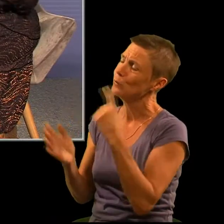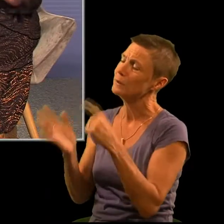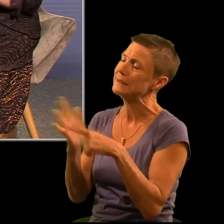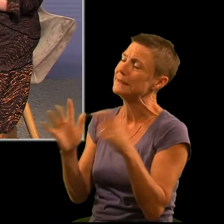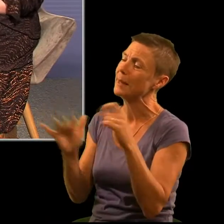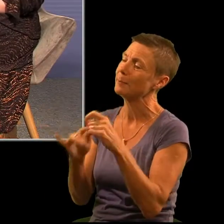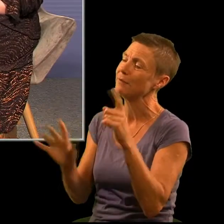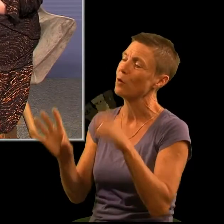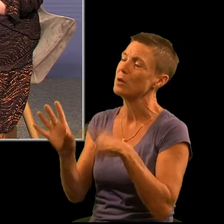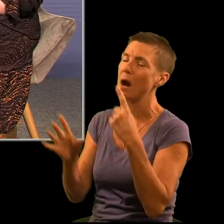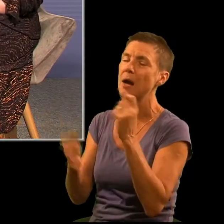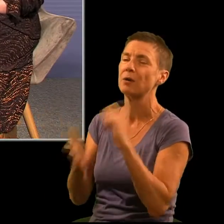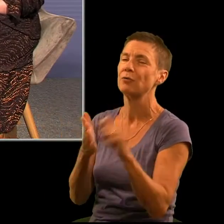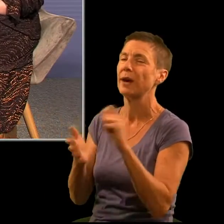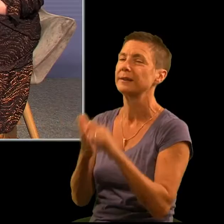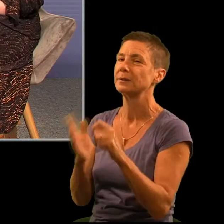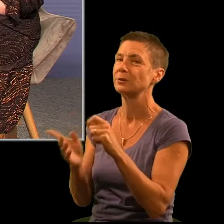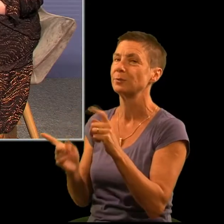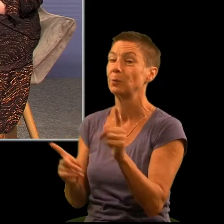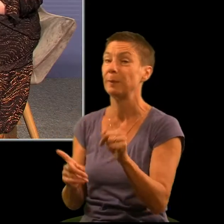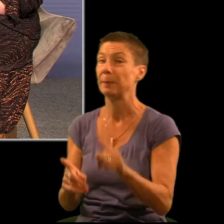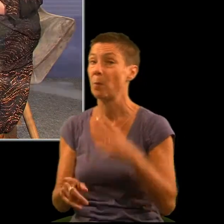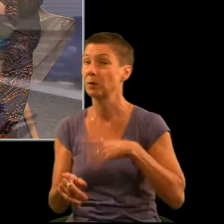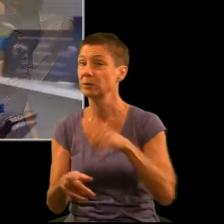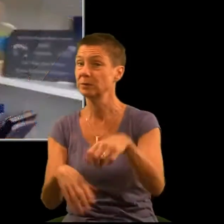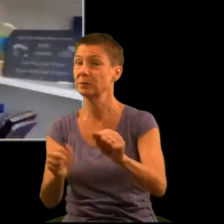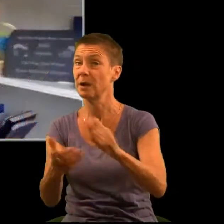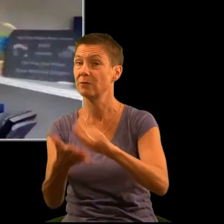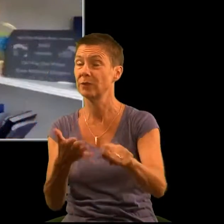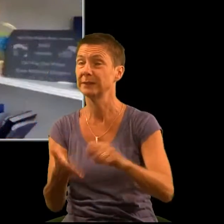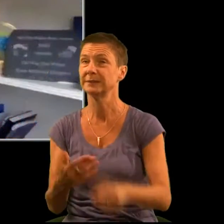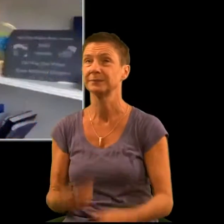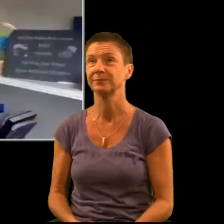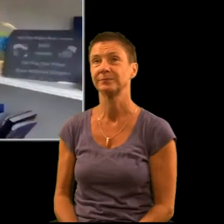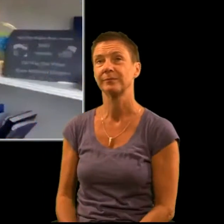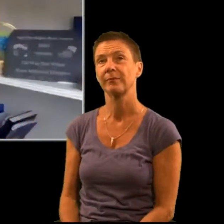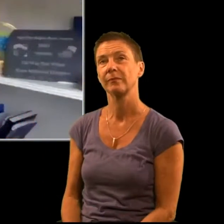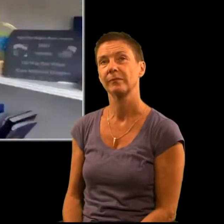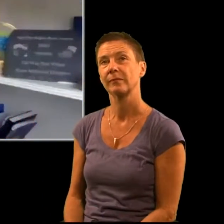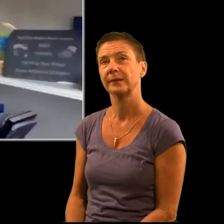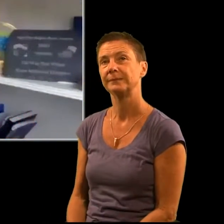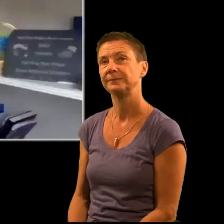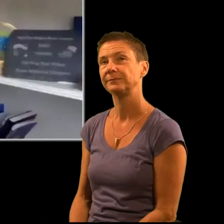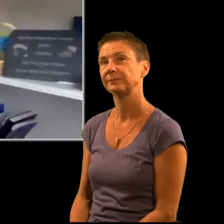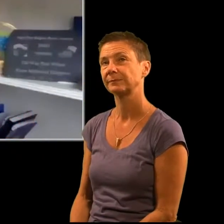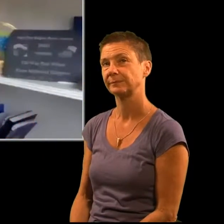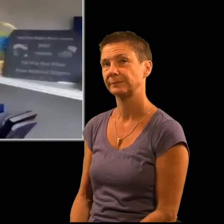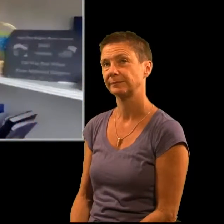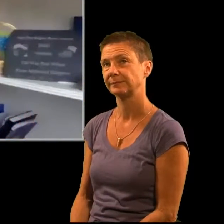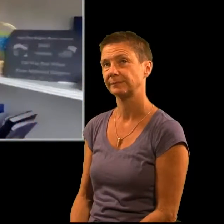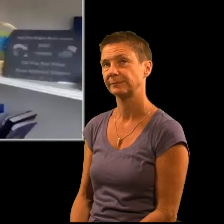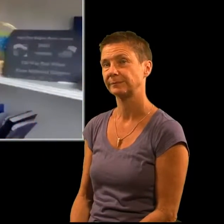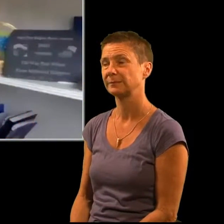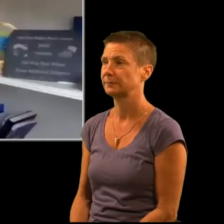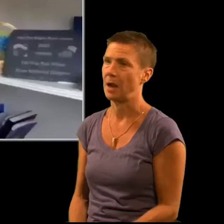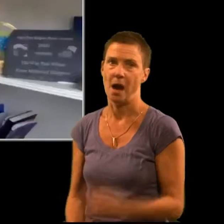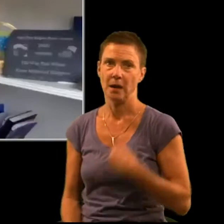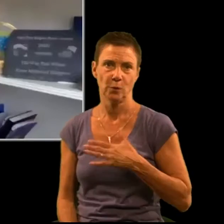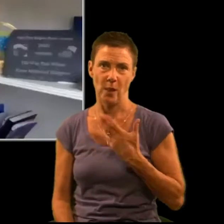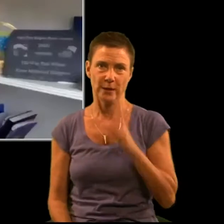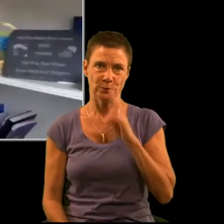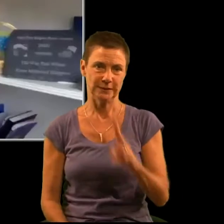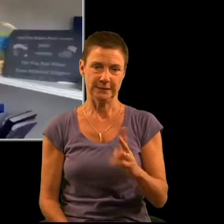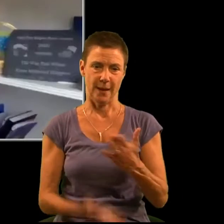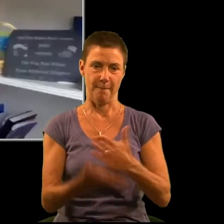really keen to start imagining their own worlds? Yeah, my top tip is always blank pages scare me,